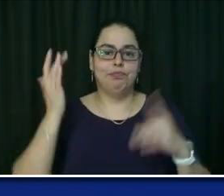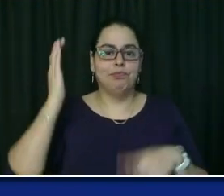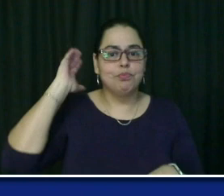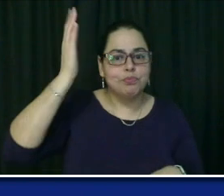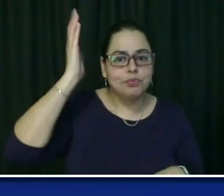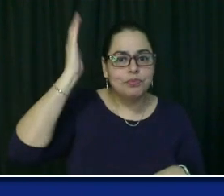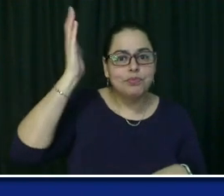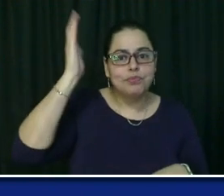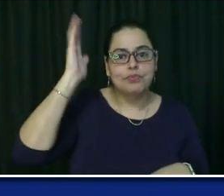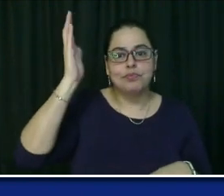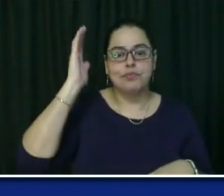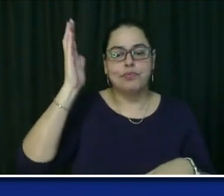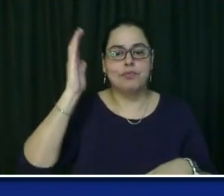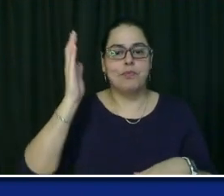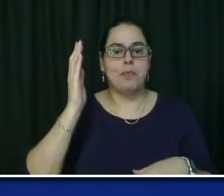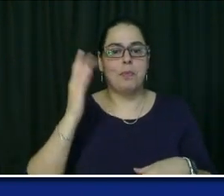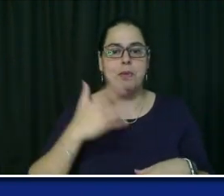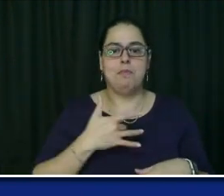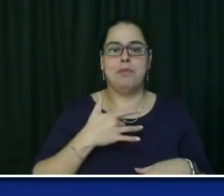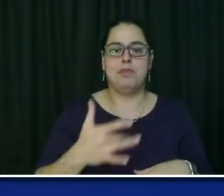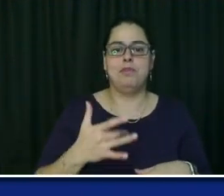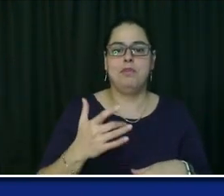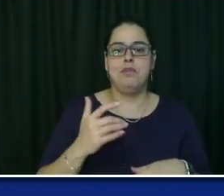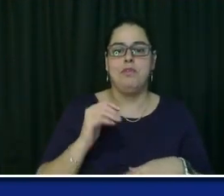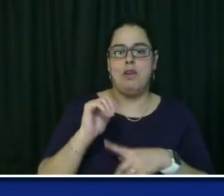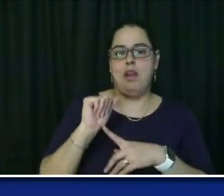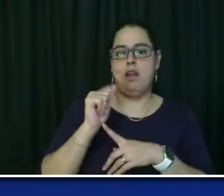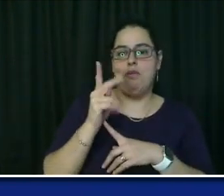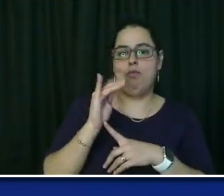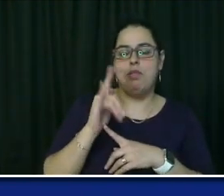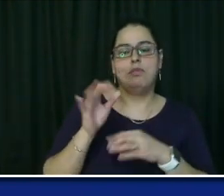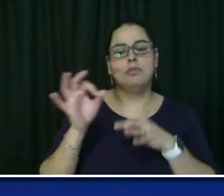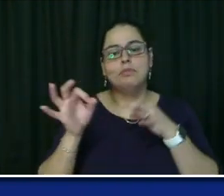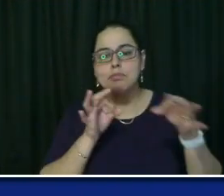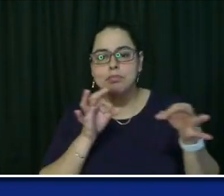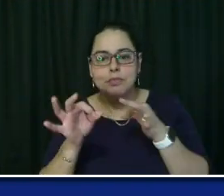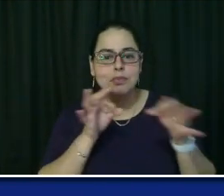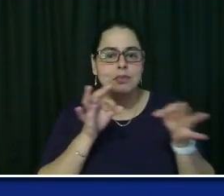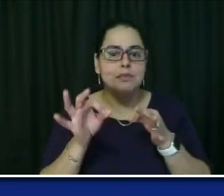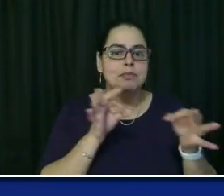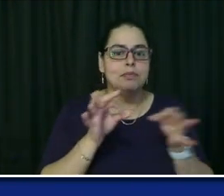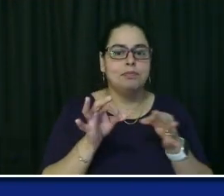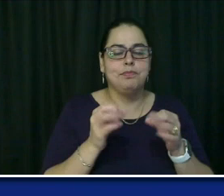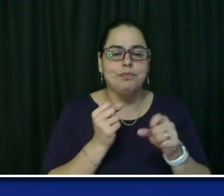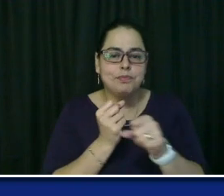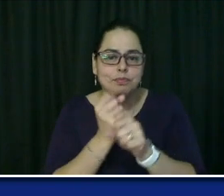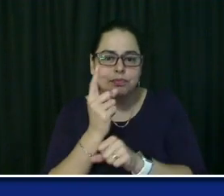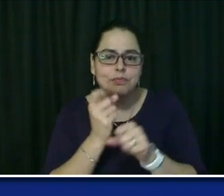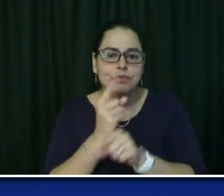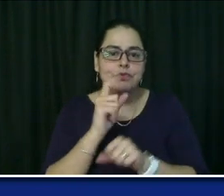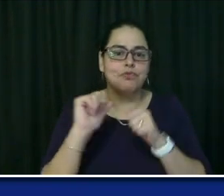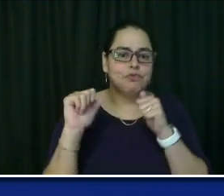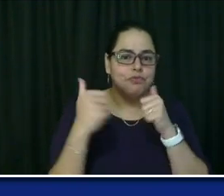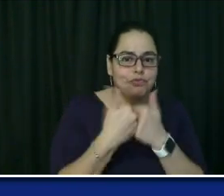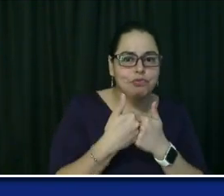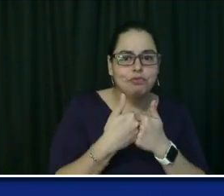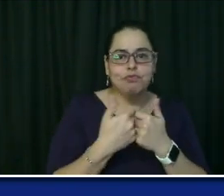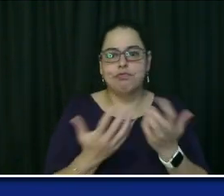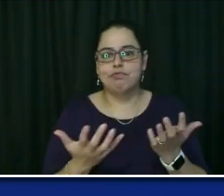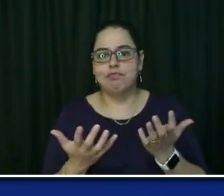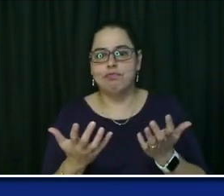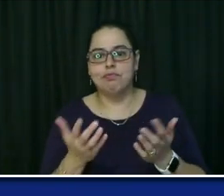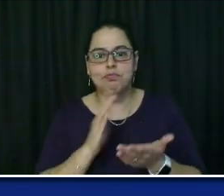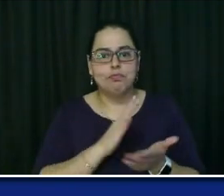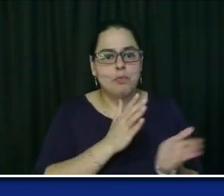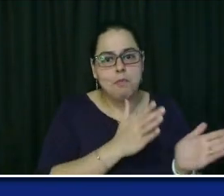Westchester residents to describe the challenges that we as an executive administration sees ahead of us and what we intend to do. We